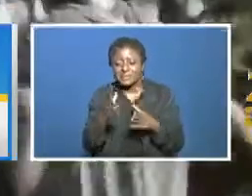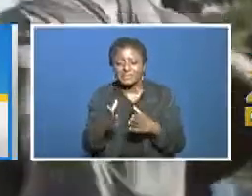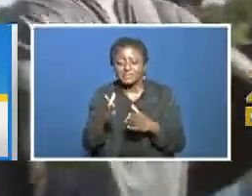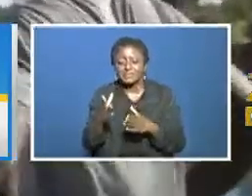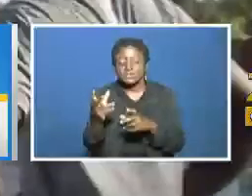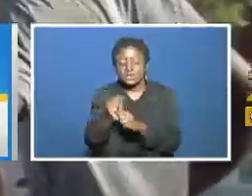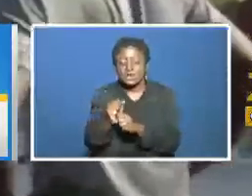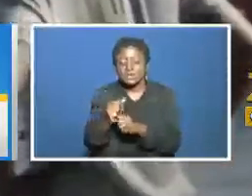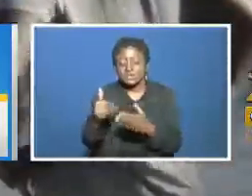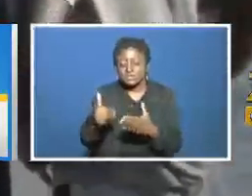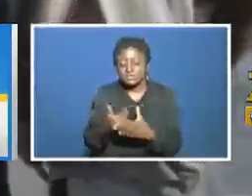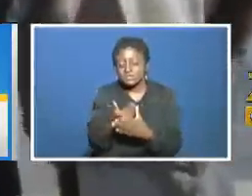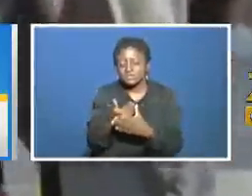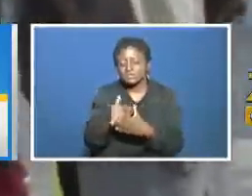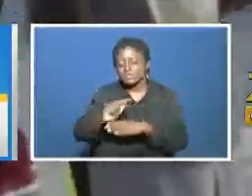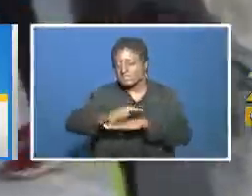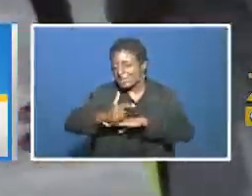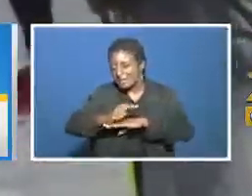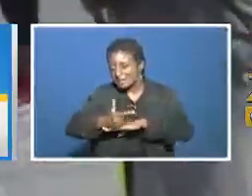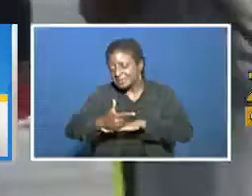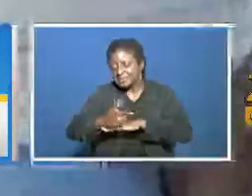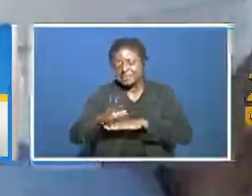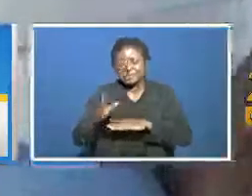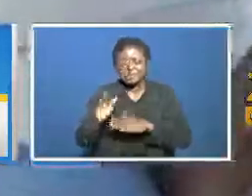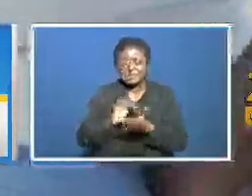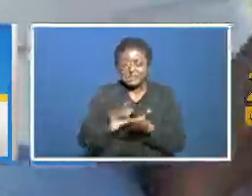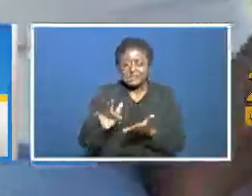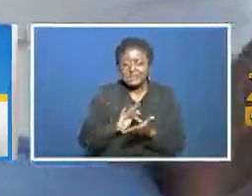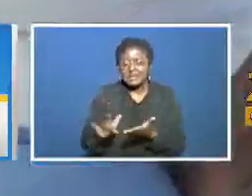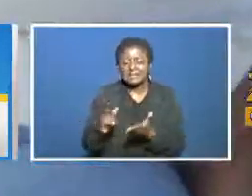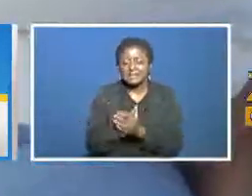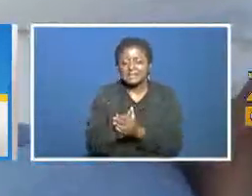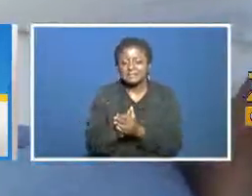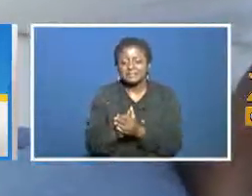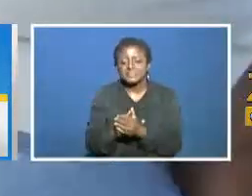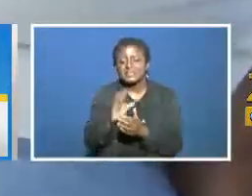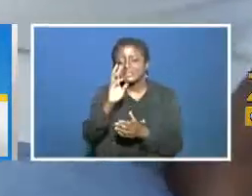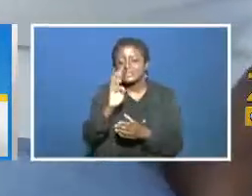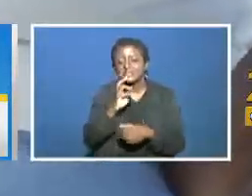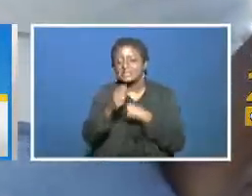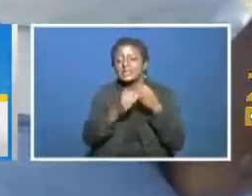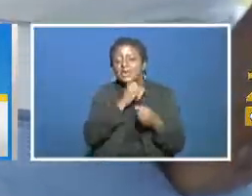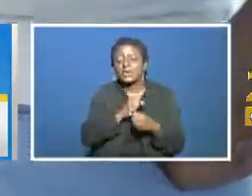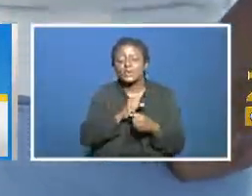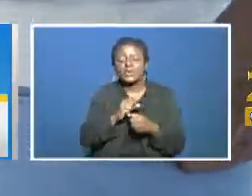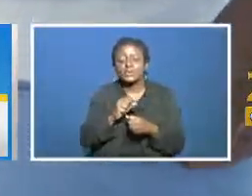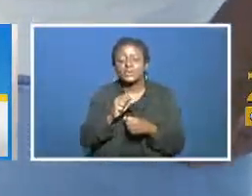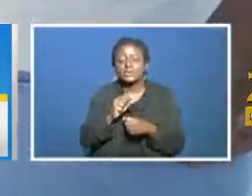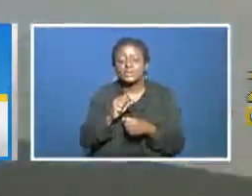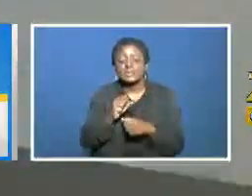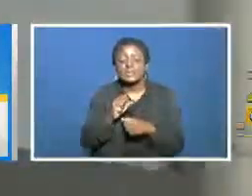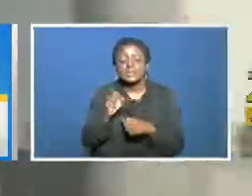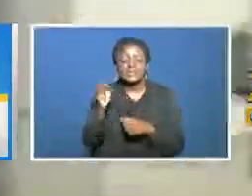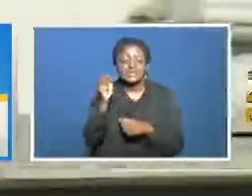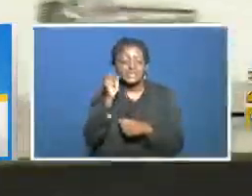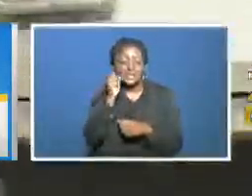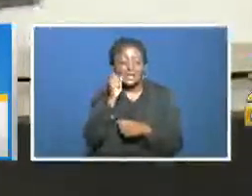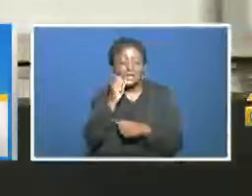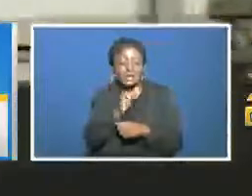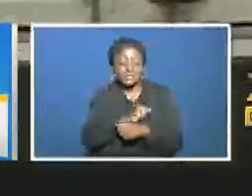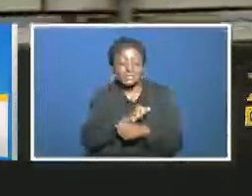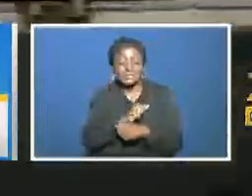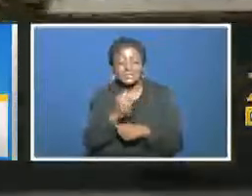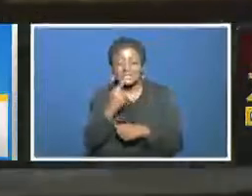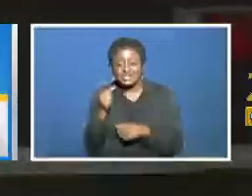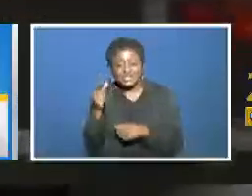as the new generation prepares for life on the southern island, 6-year-old Shania Zion Ambrisser says she's well aware of what city